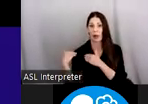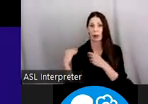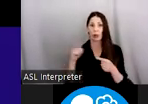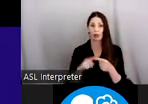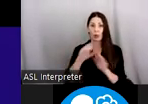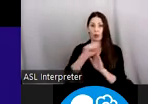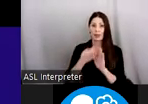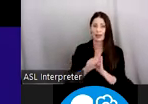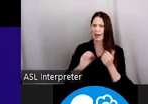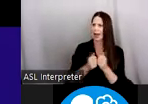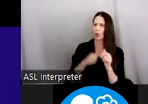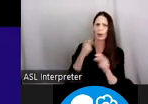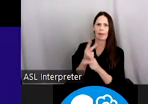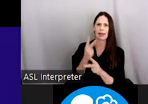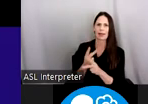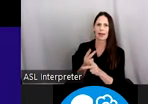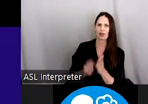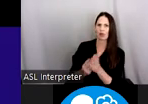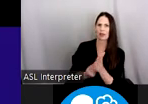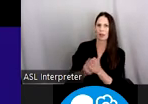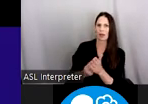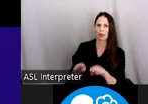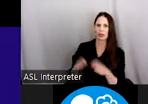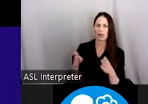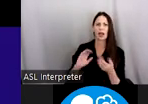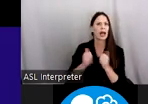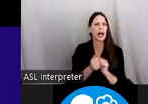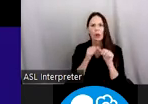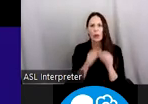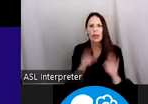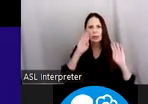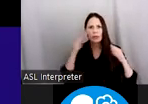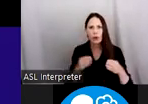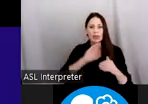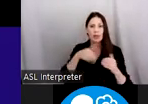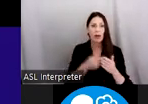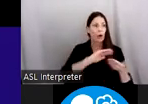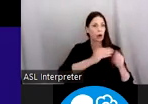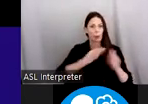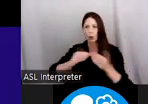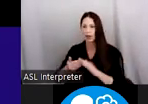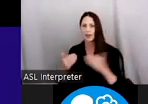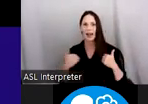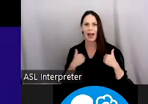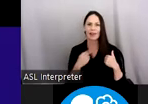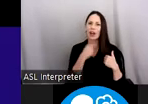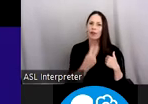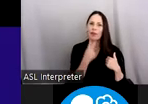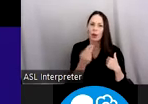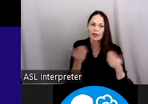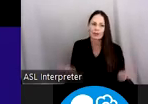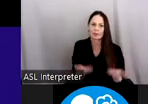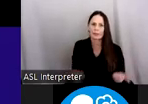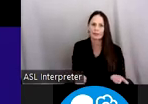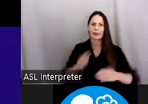our transparency? How do we keep our focused on all communities having a voice at the table? You know, really